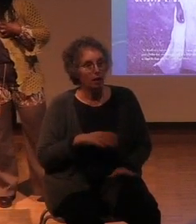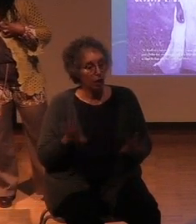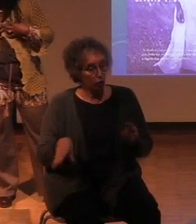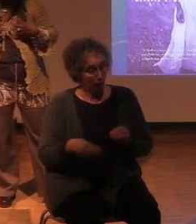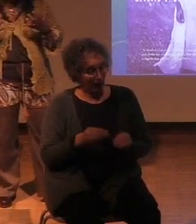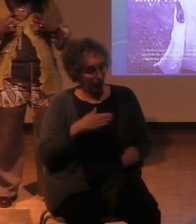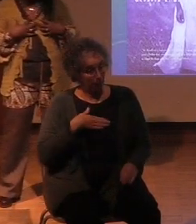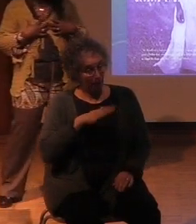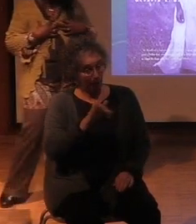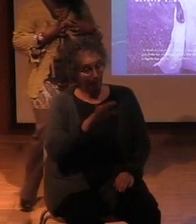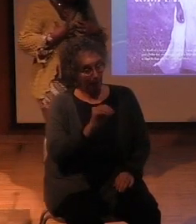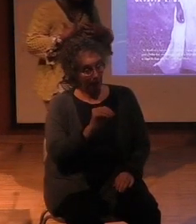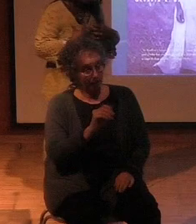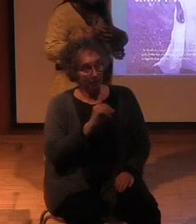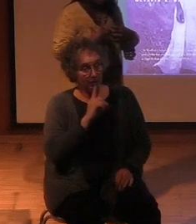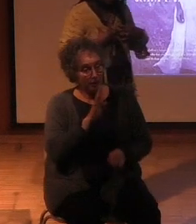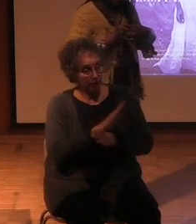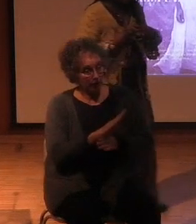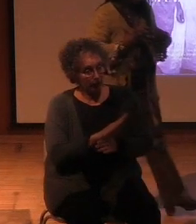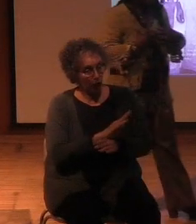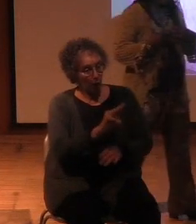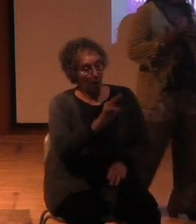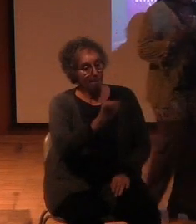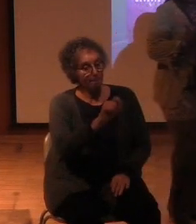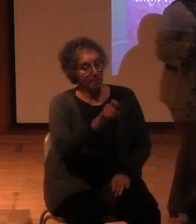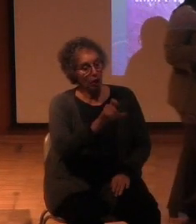my bio, I'm definitely a Marxist feminist,